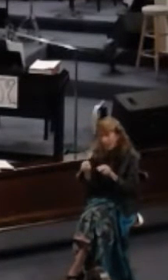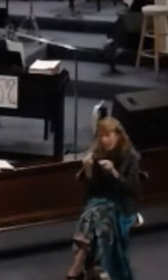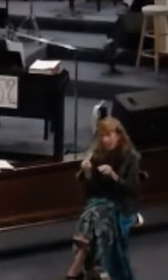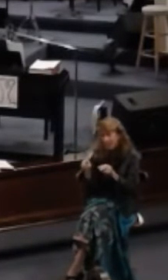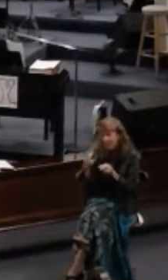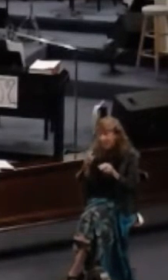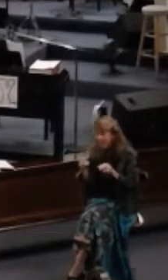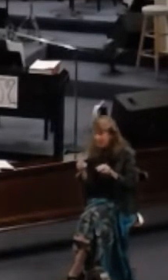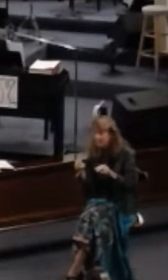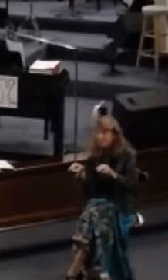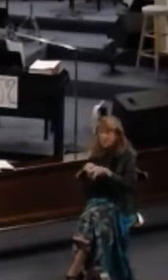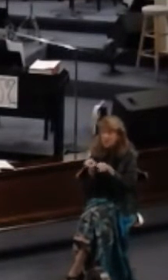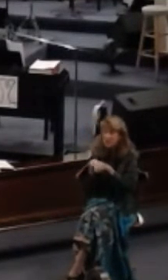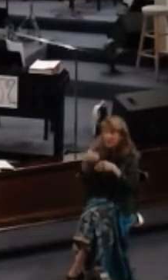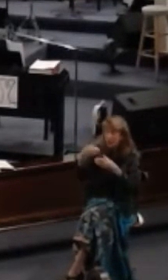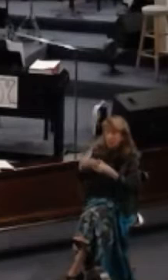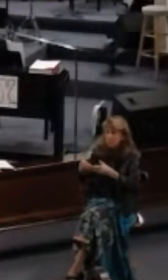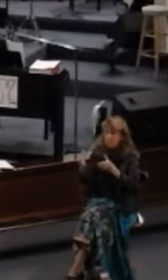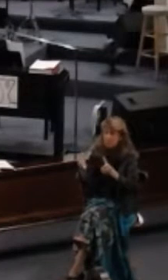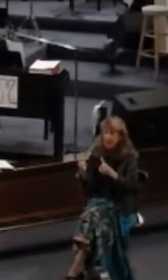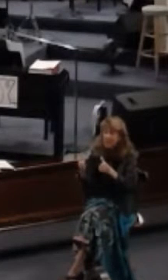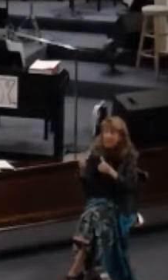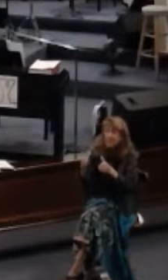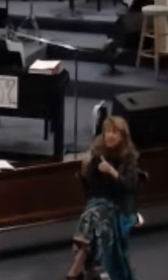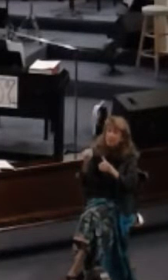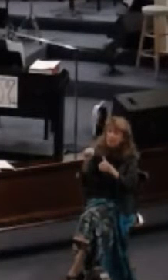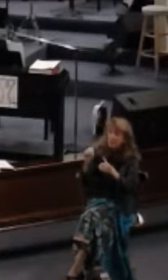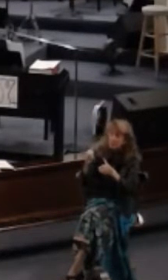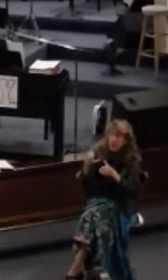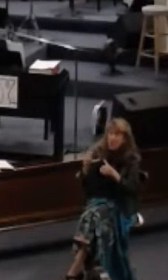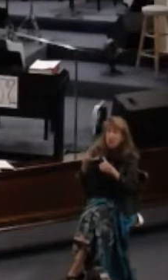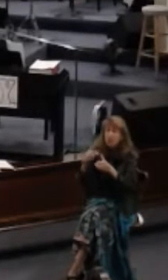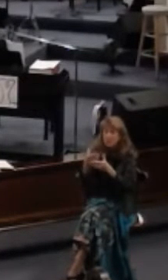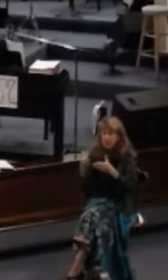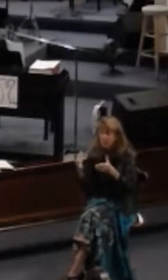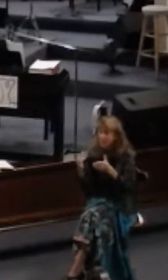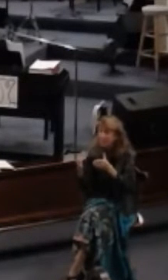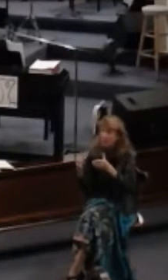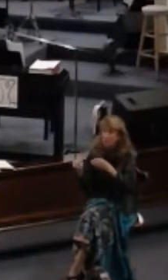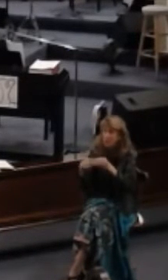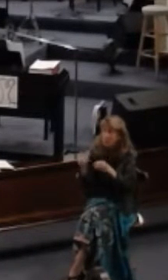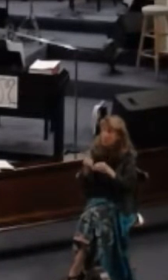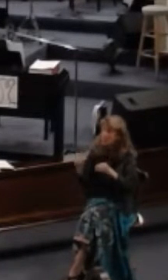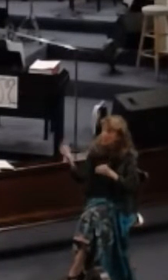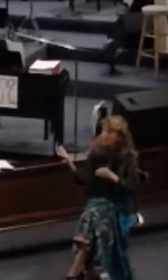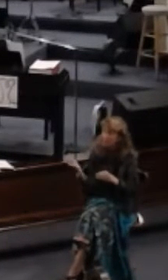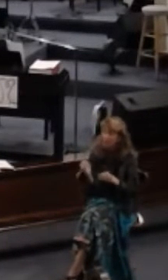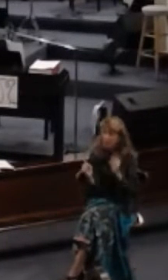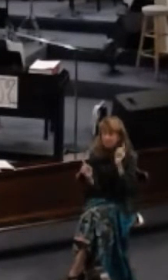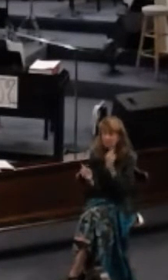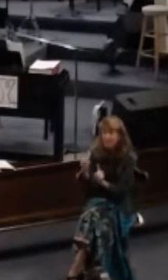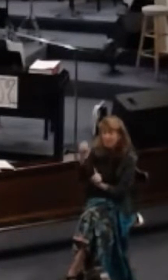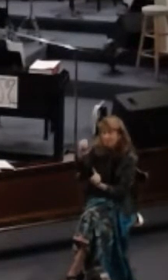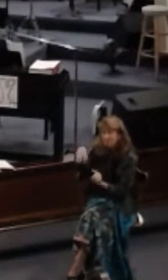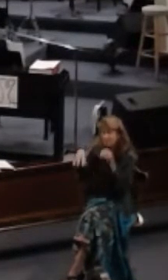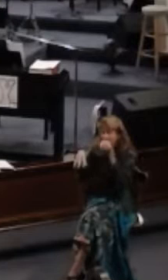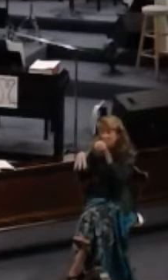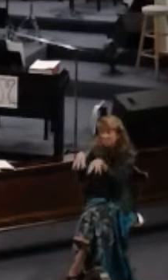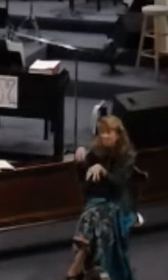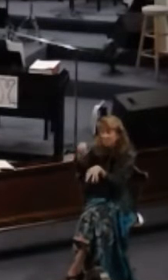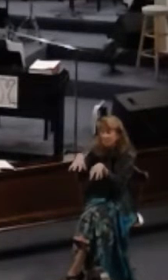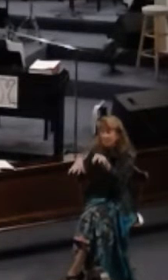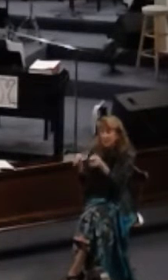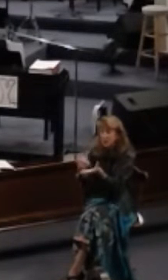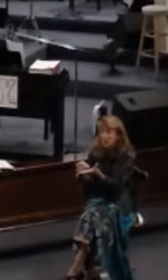and it was almost like a horn, or it gave off like a trumpet sound or something, you know, because when the coins would go in, it would make noise as the